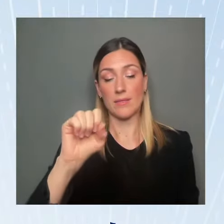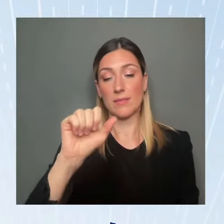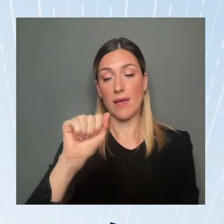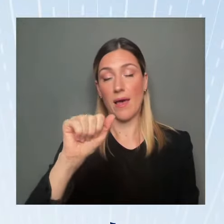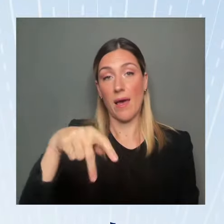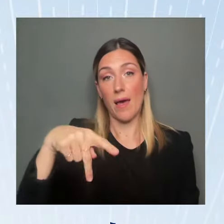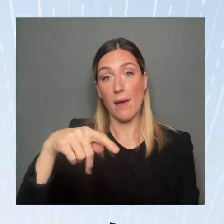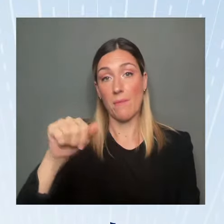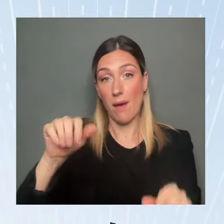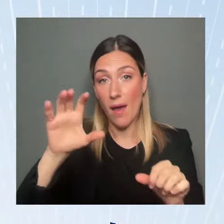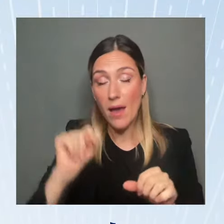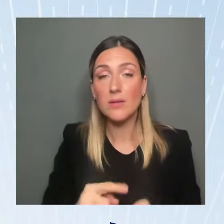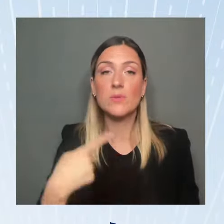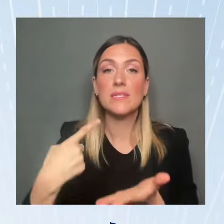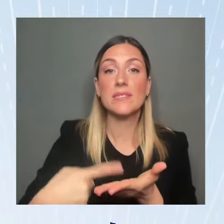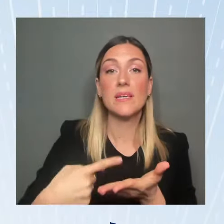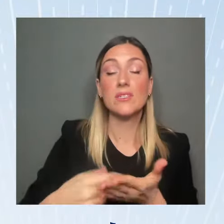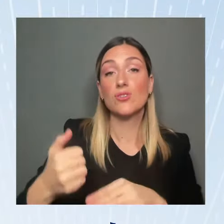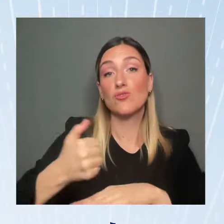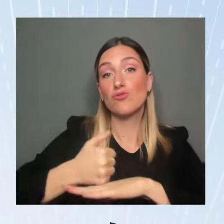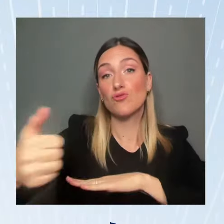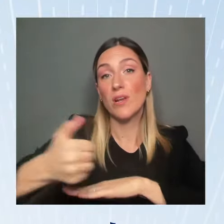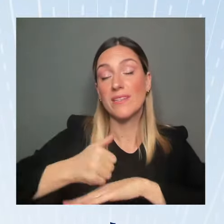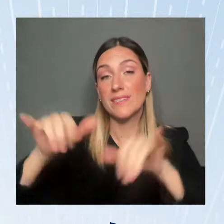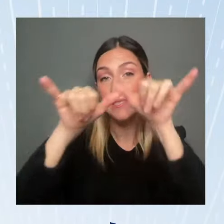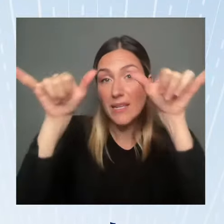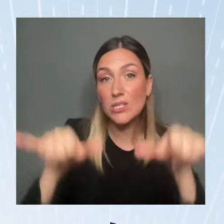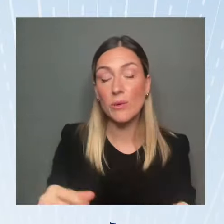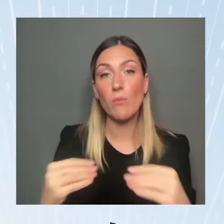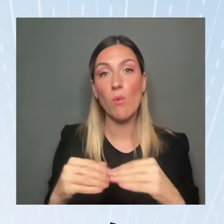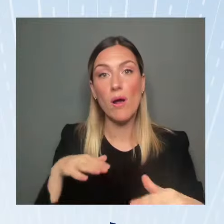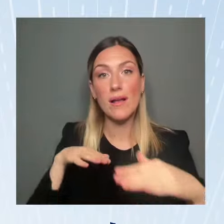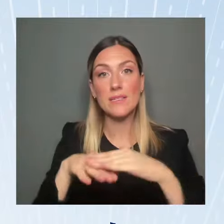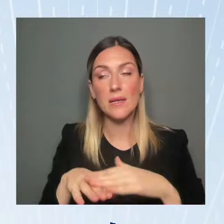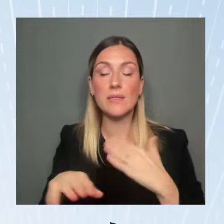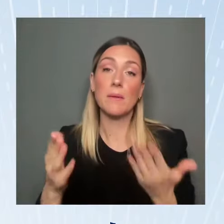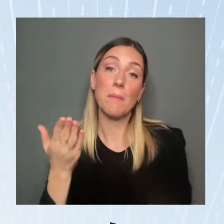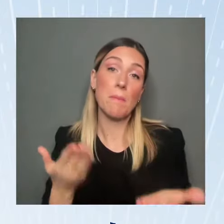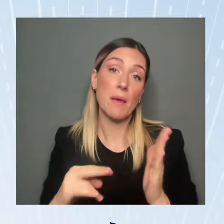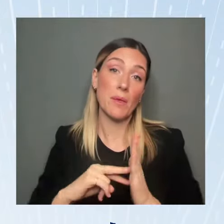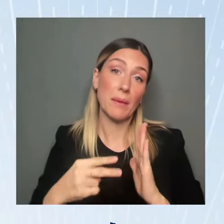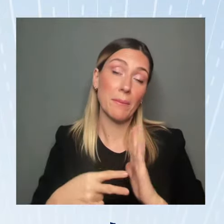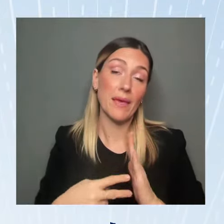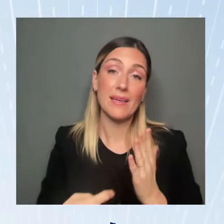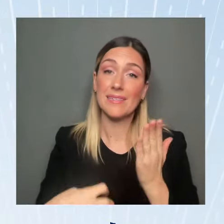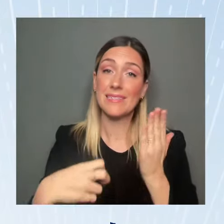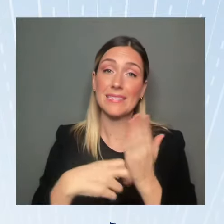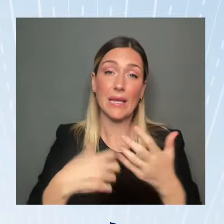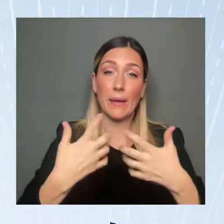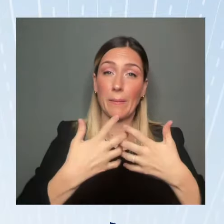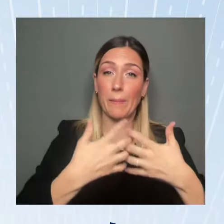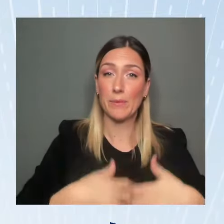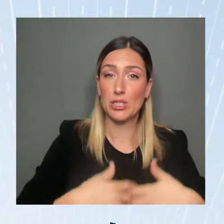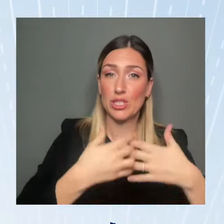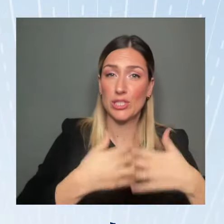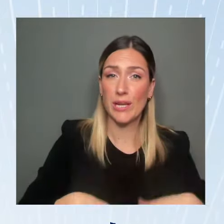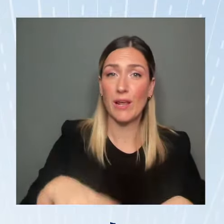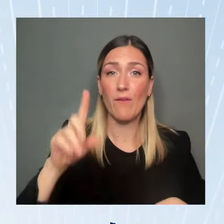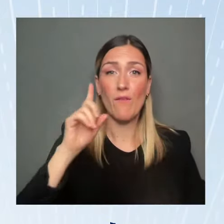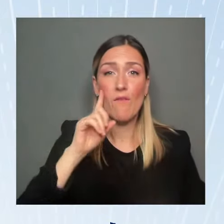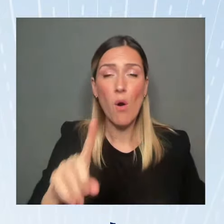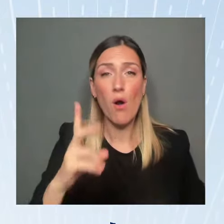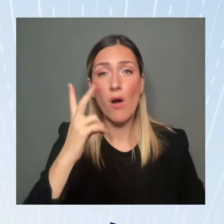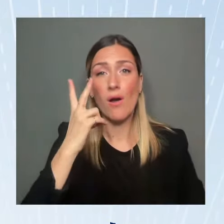making transit stations more accessible, that may be having ticket machines that are accessible to somebody with a